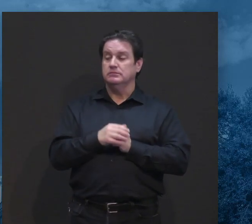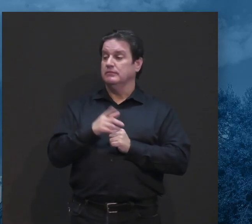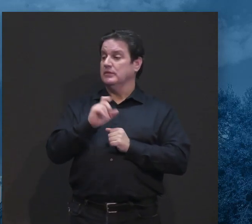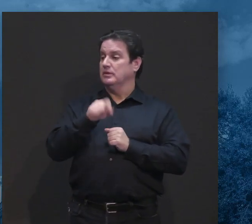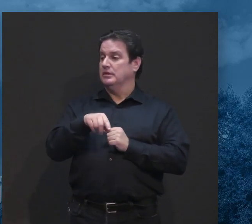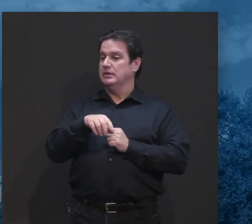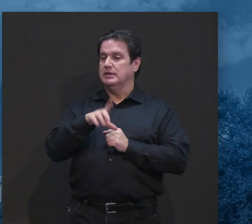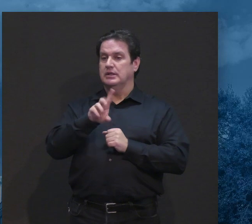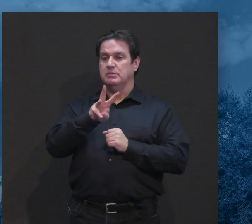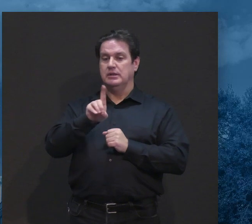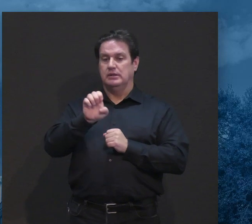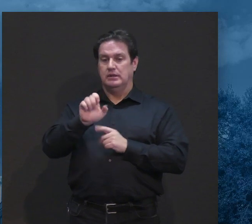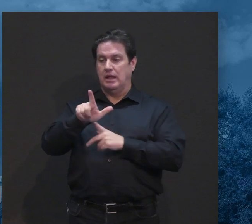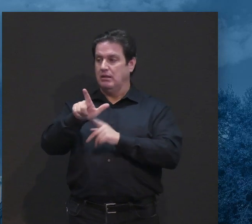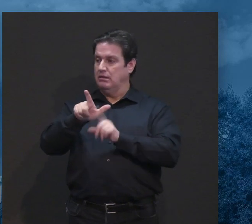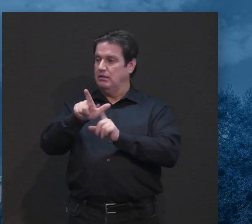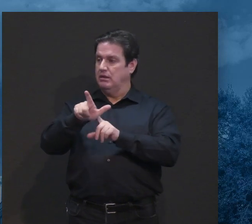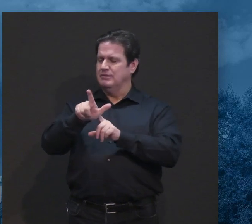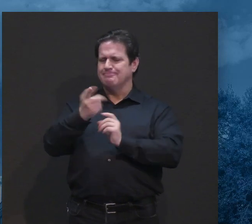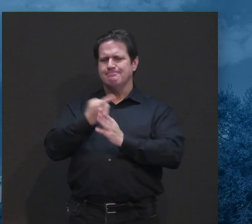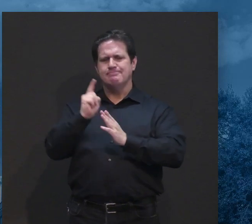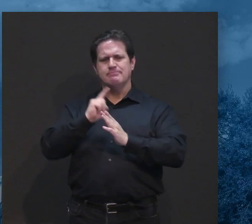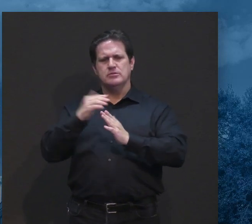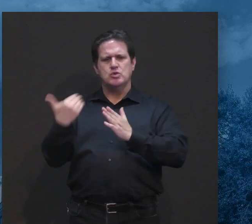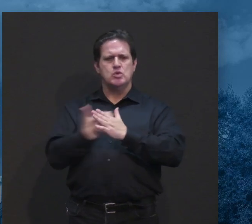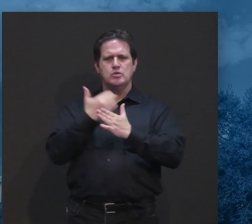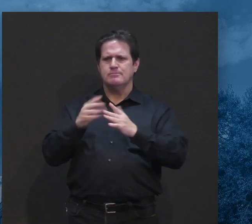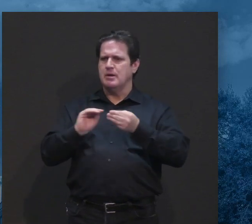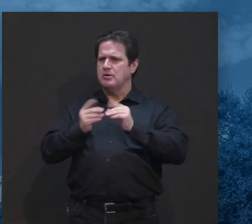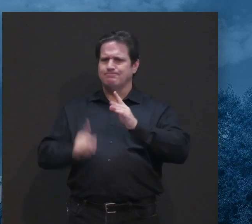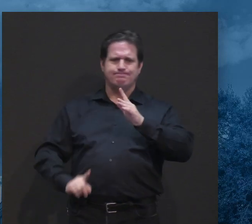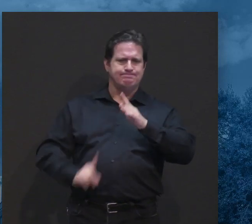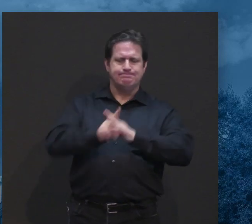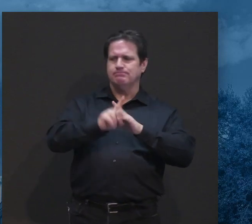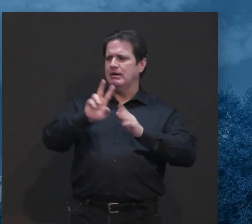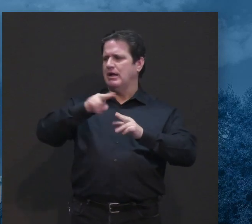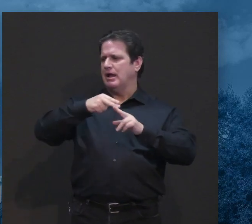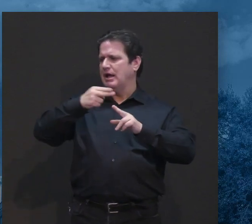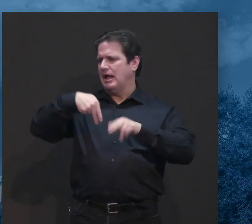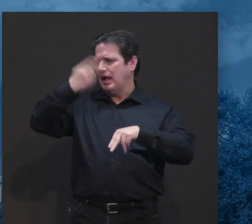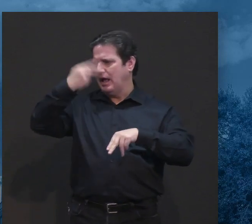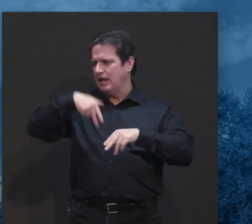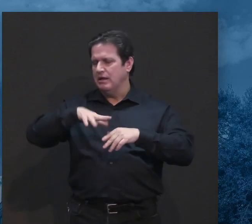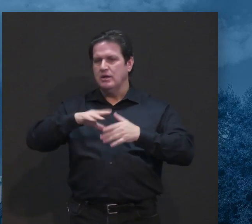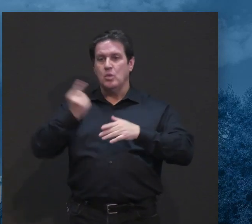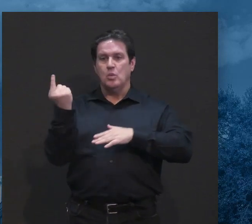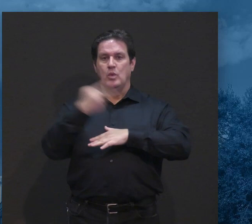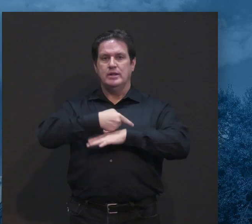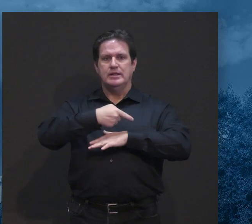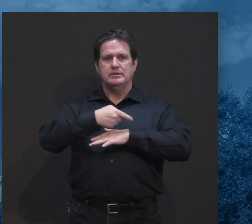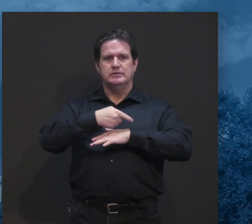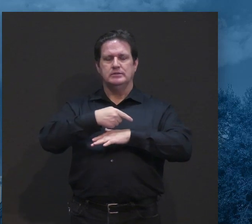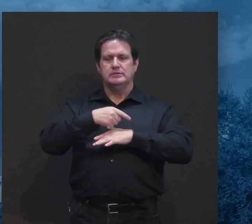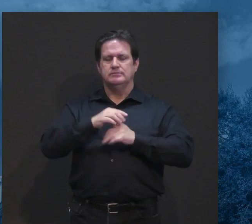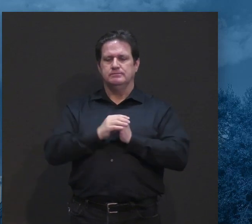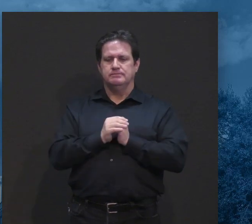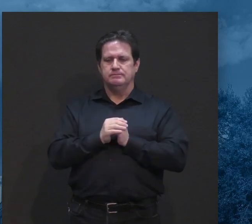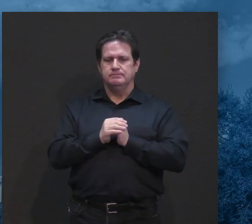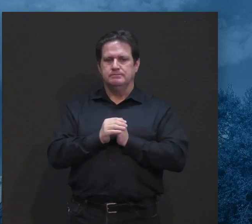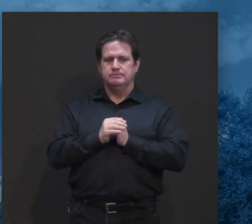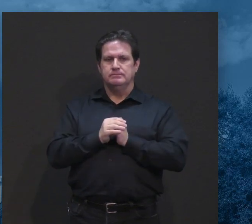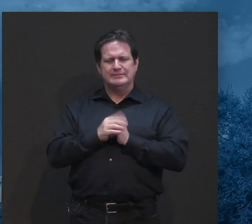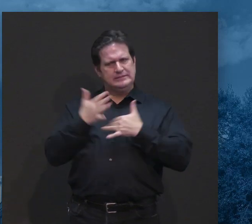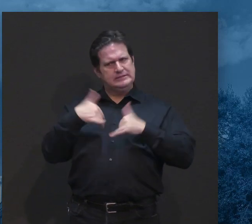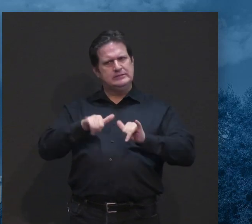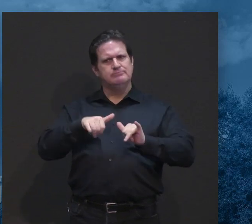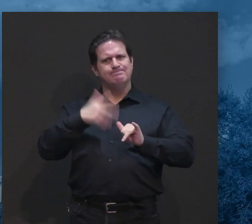at WDEL. Last week, we broke a record for the most cases in a single day since the start of the pandemic. Yet